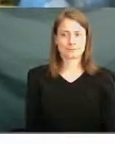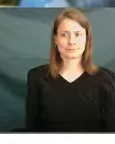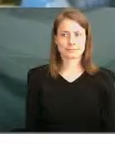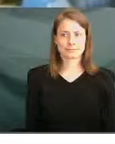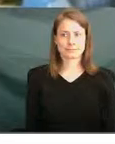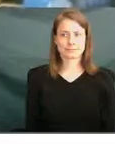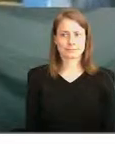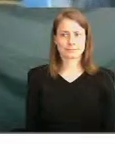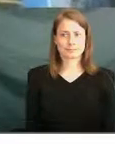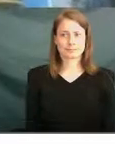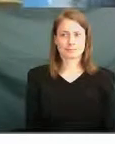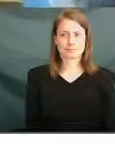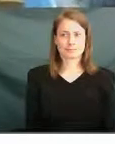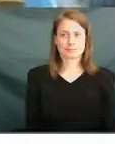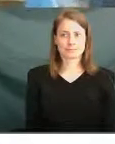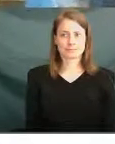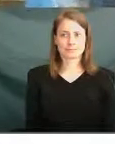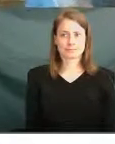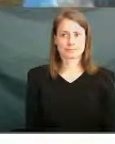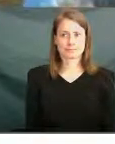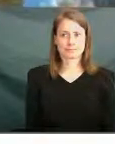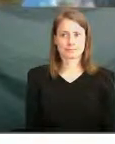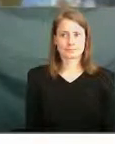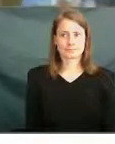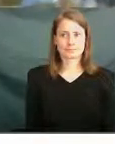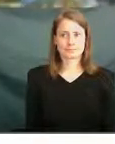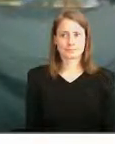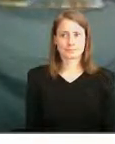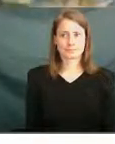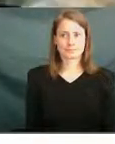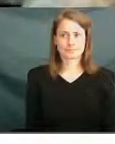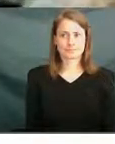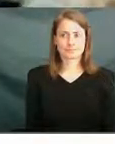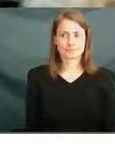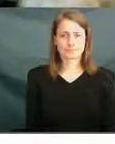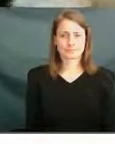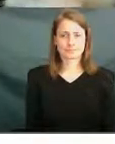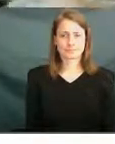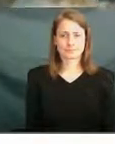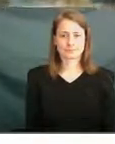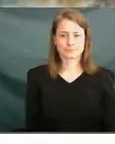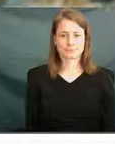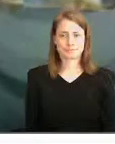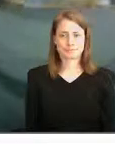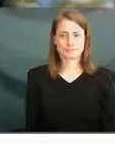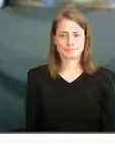noe stygt med dere? Si at det var noen som sa at du var dumme. Så går du